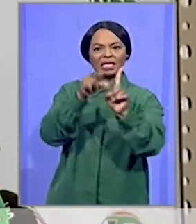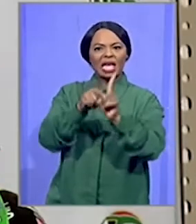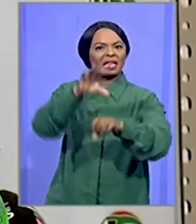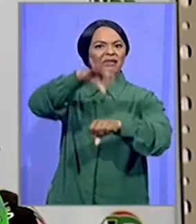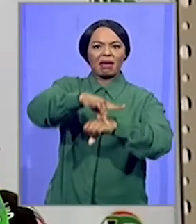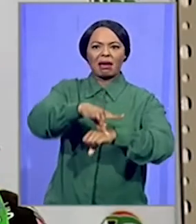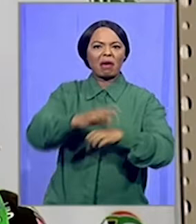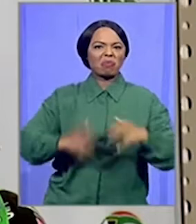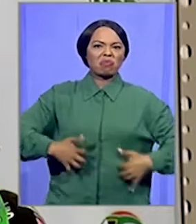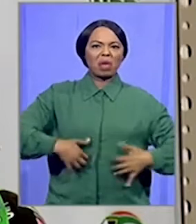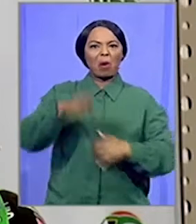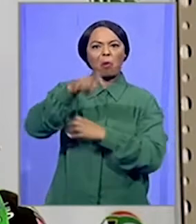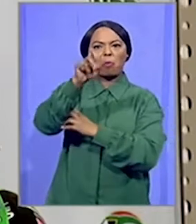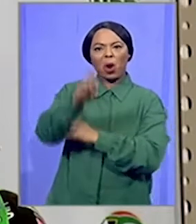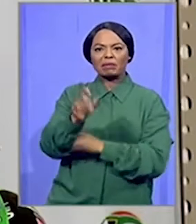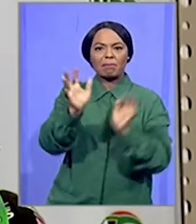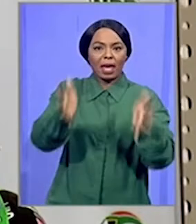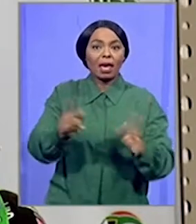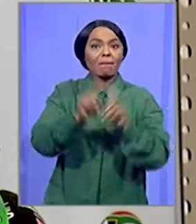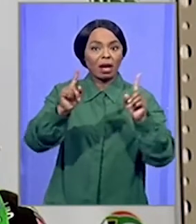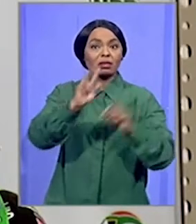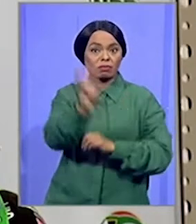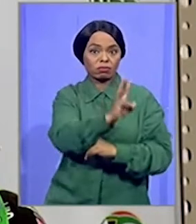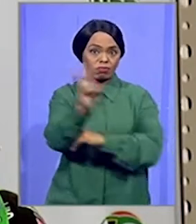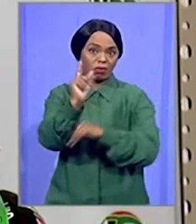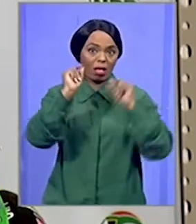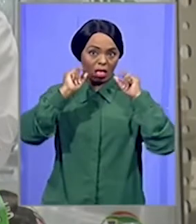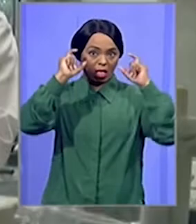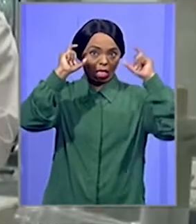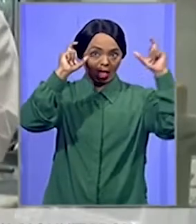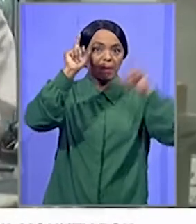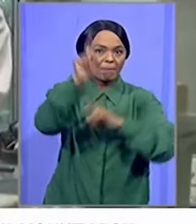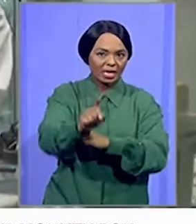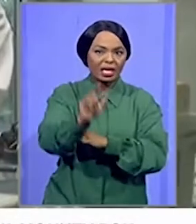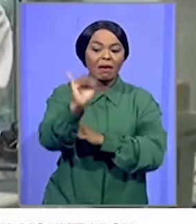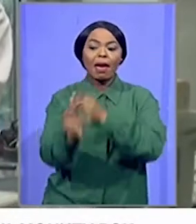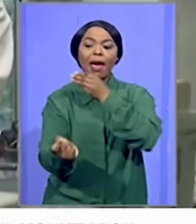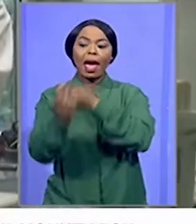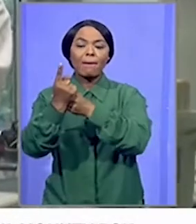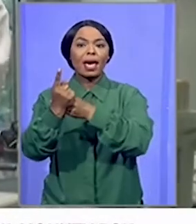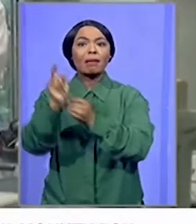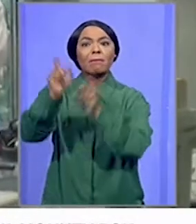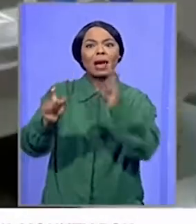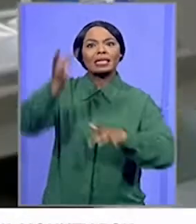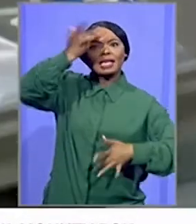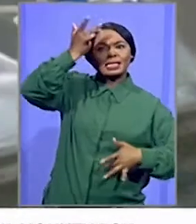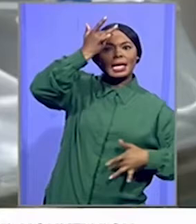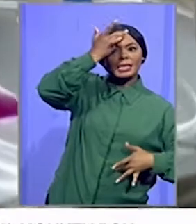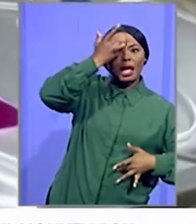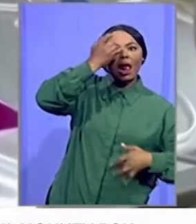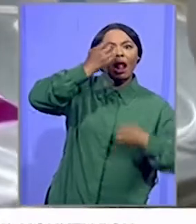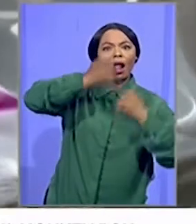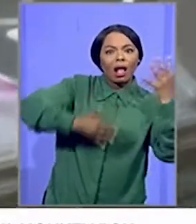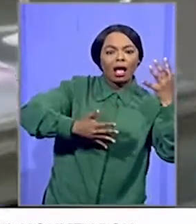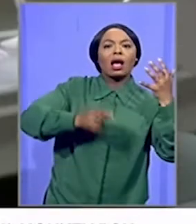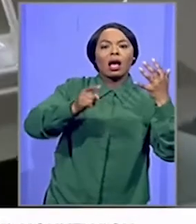as the lab people to be on the high alert and be able to identify should there be more cases and whether there's actually,